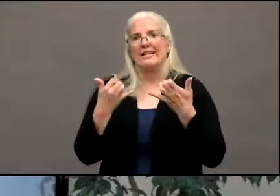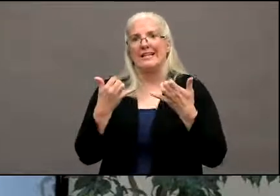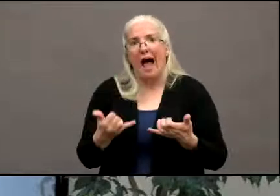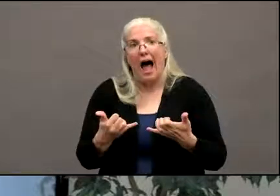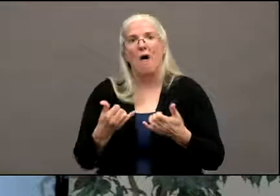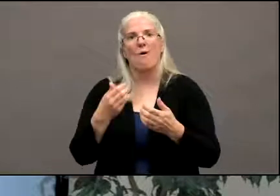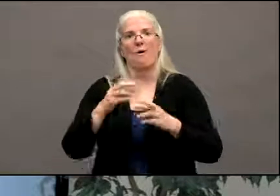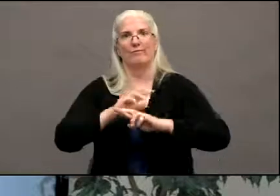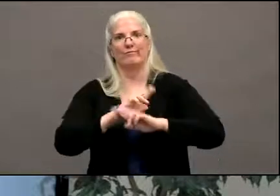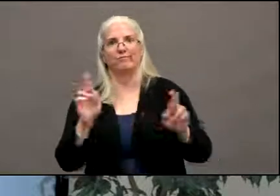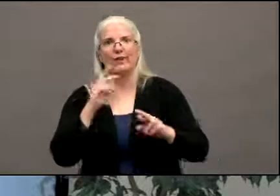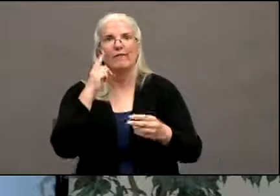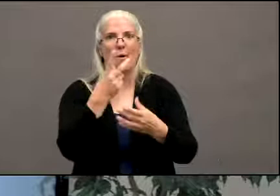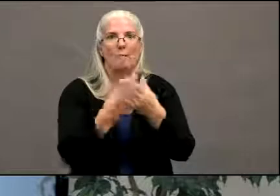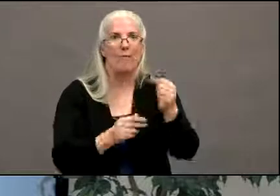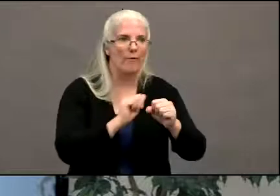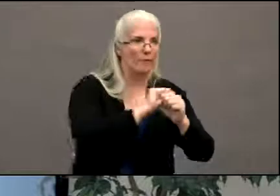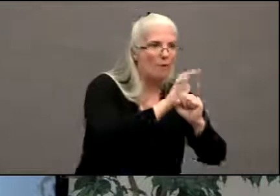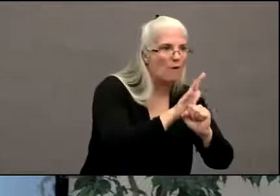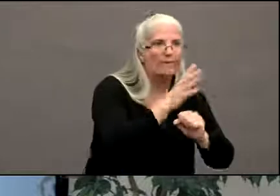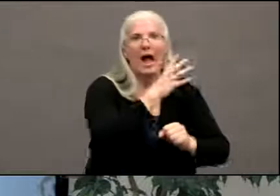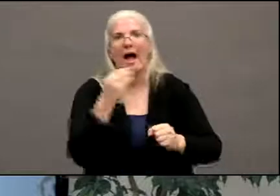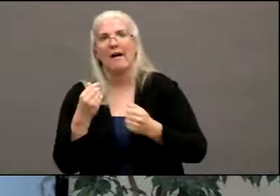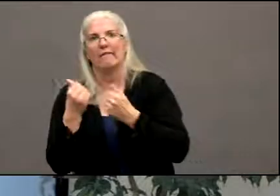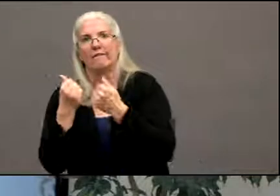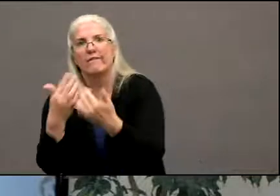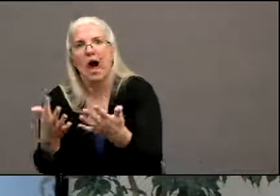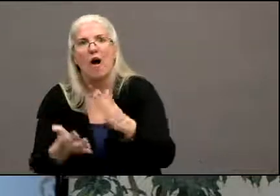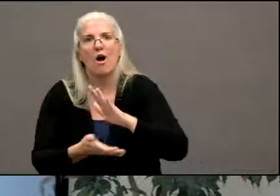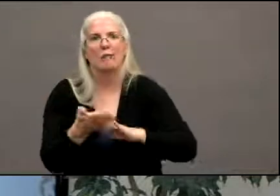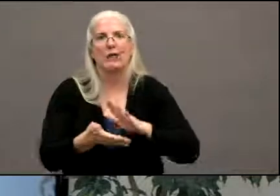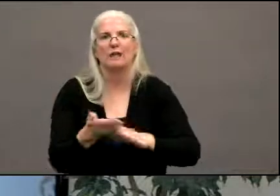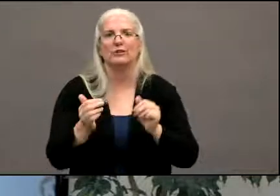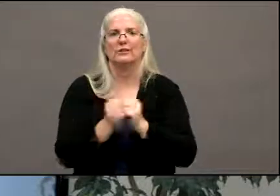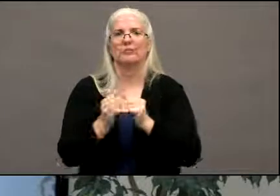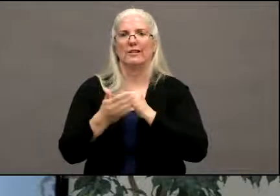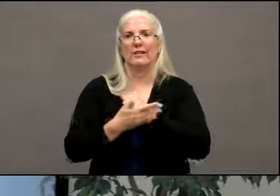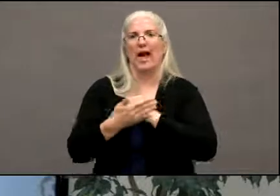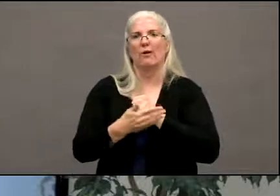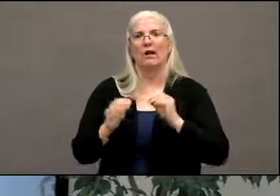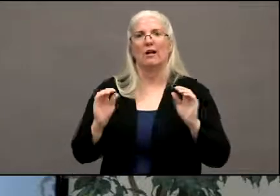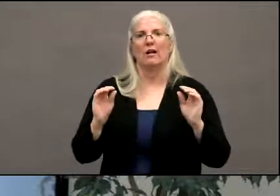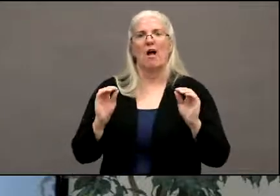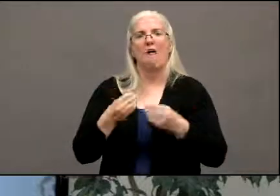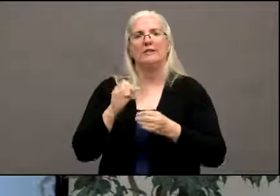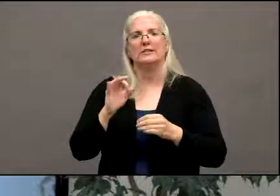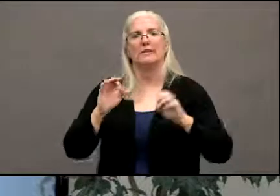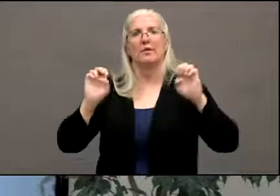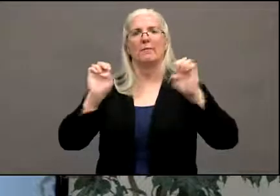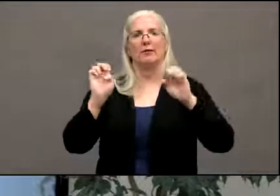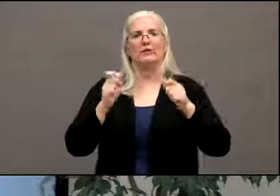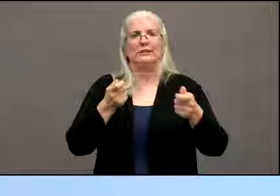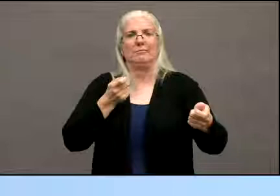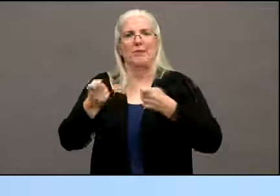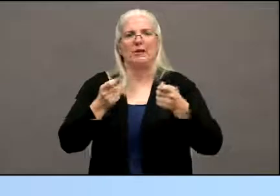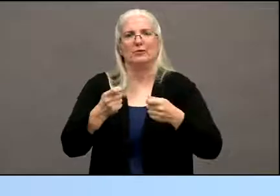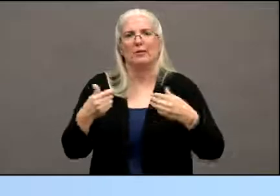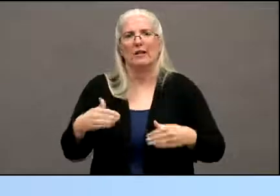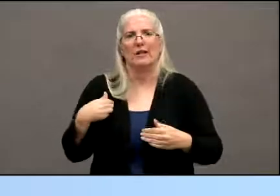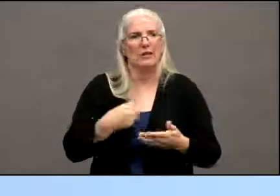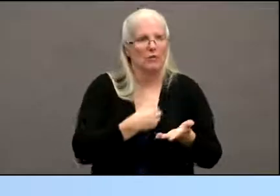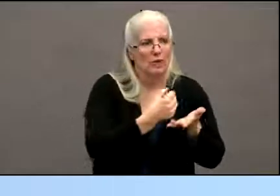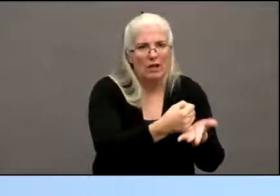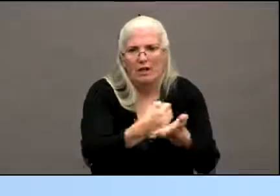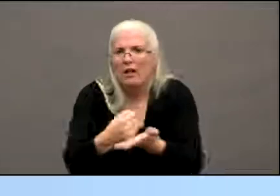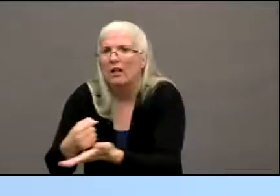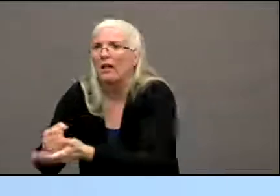fire operations, with our County Office of Emergency Management providing a lot of mutual aid to other jurisdictions. So a big shout out and appreciation